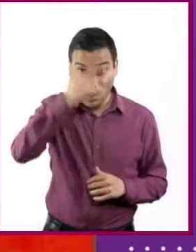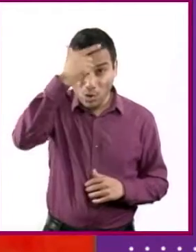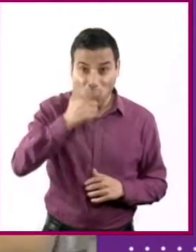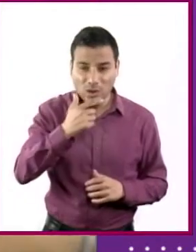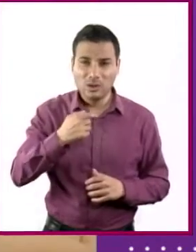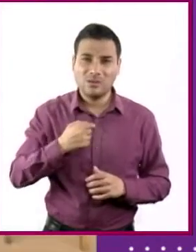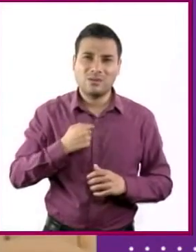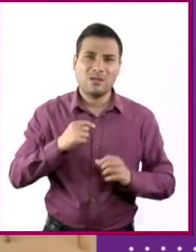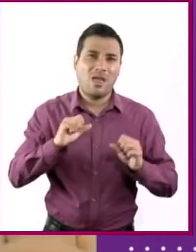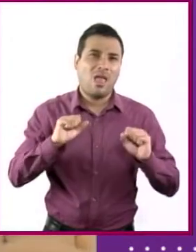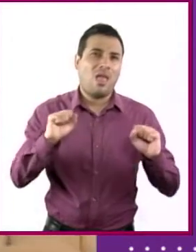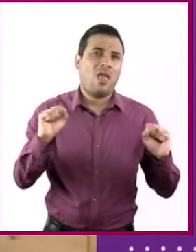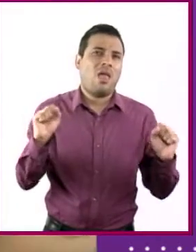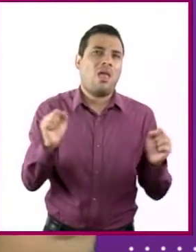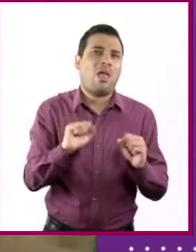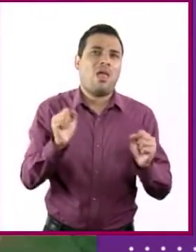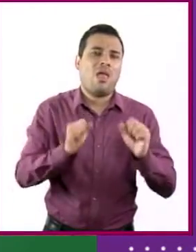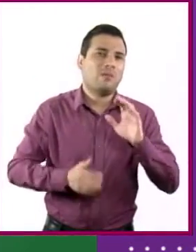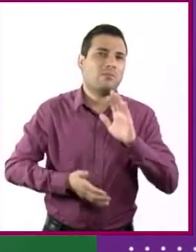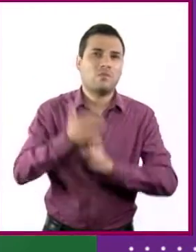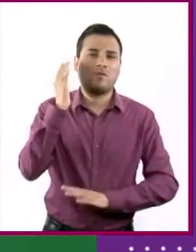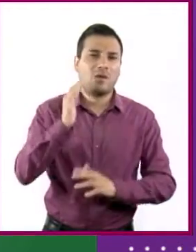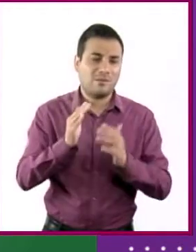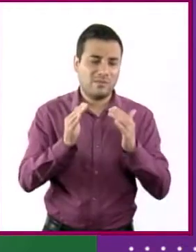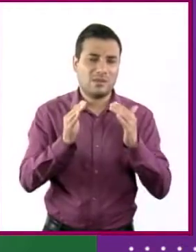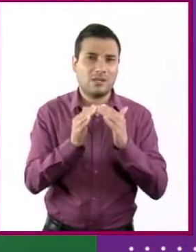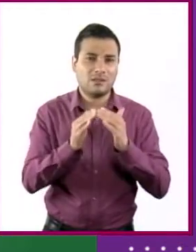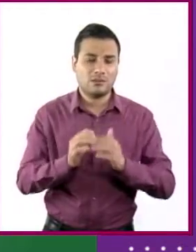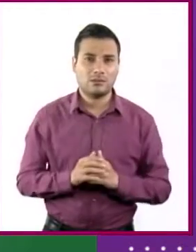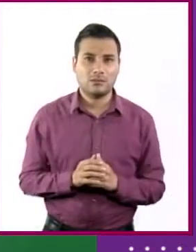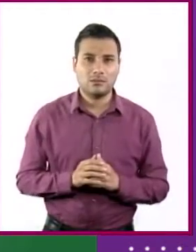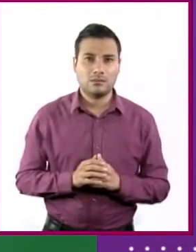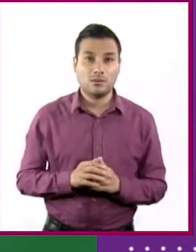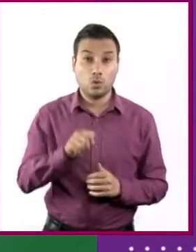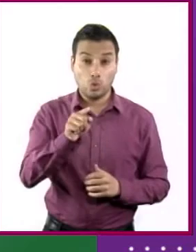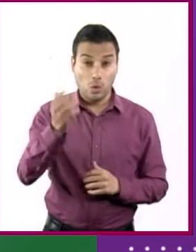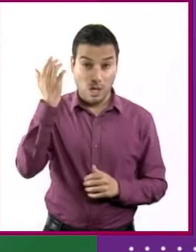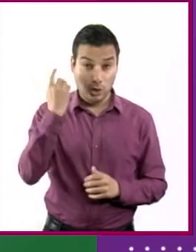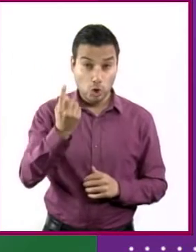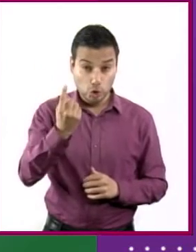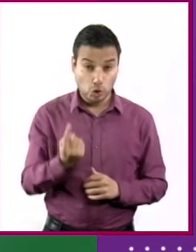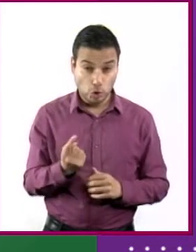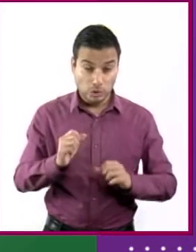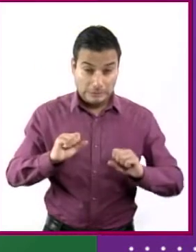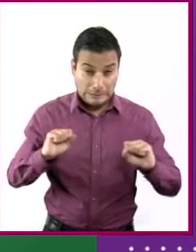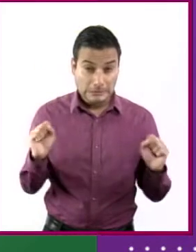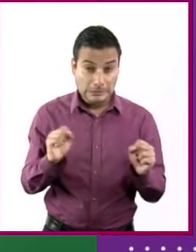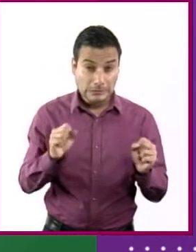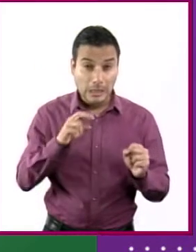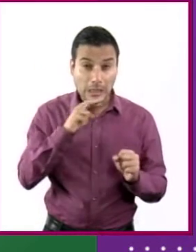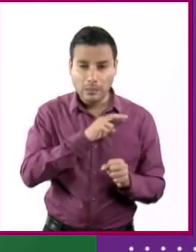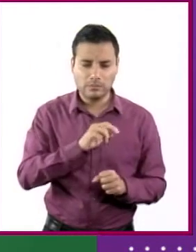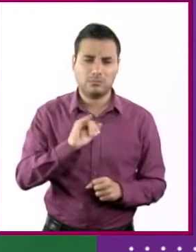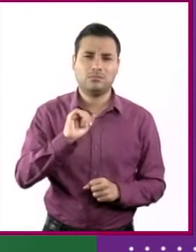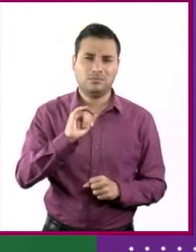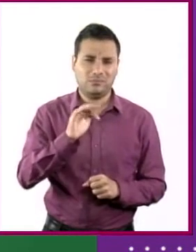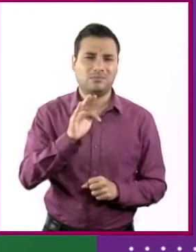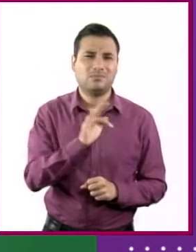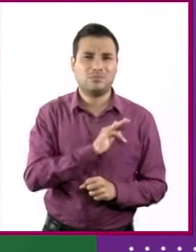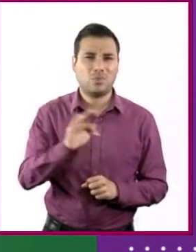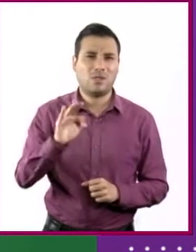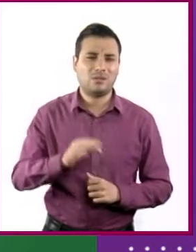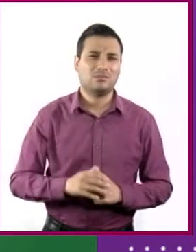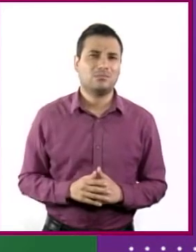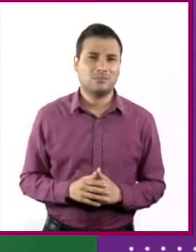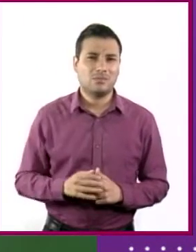house as fast as I could. Could you run fast when you were a child? Yes, I could. I was in